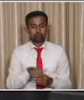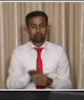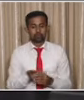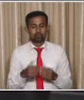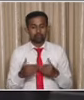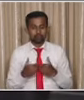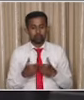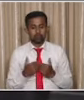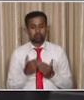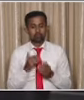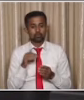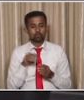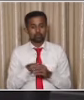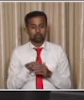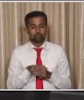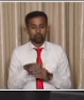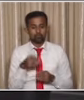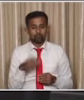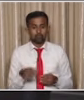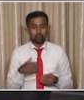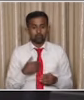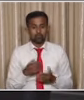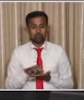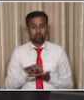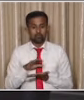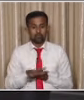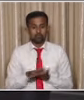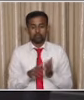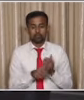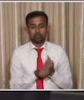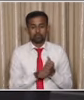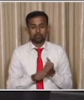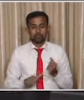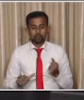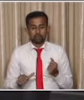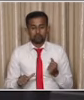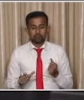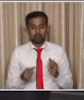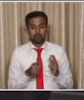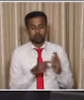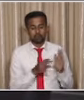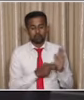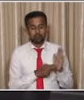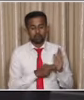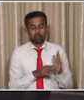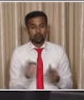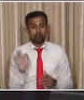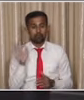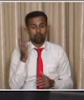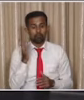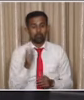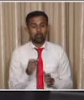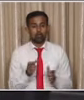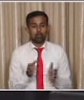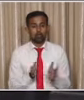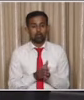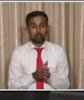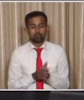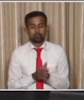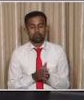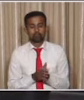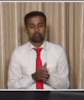is the chairman of the special committee appointed by the UN to look into the Israeli